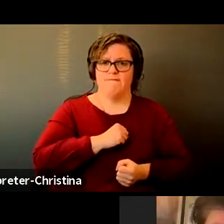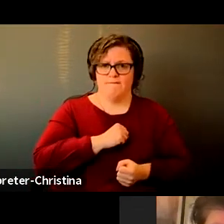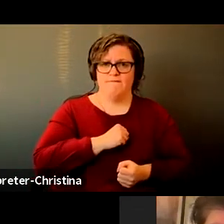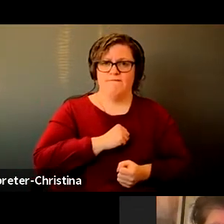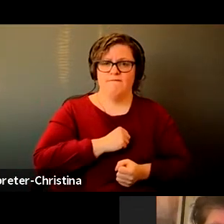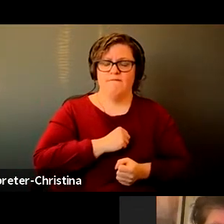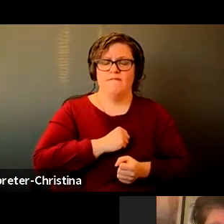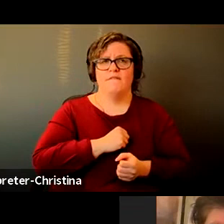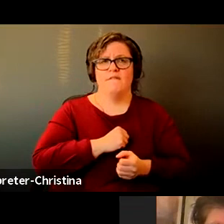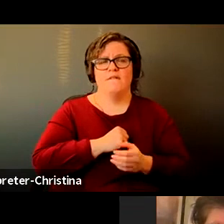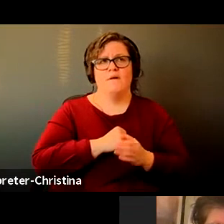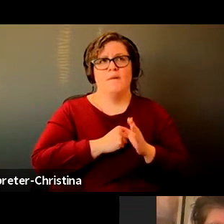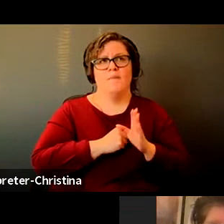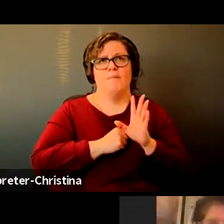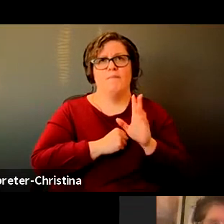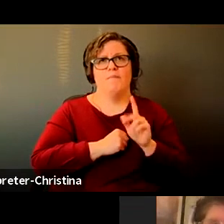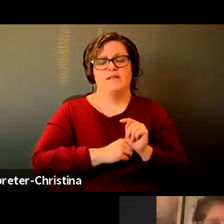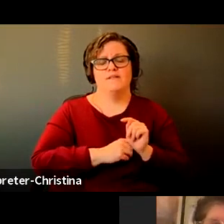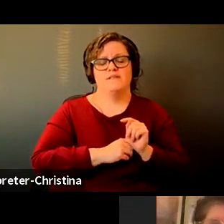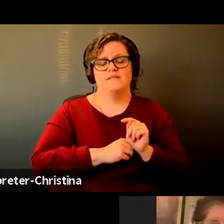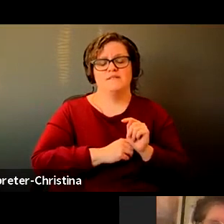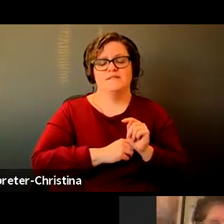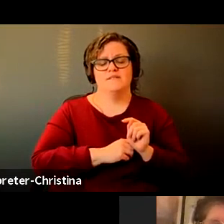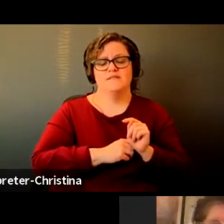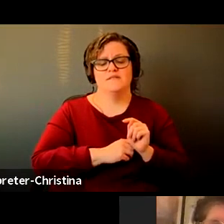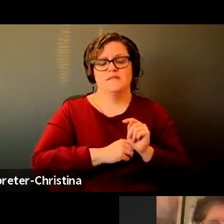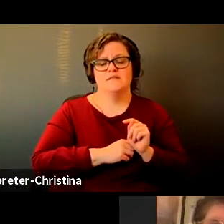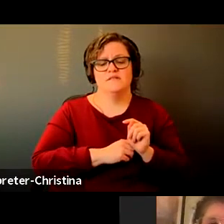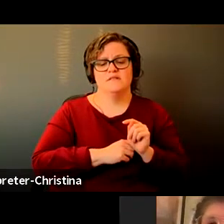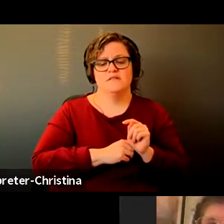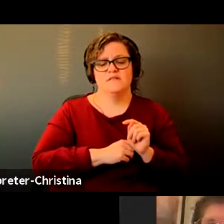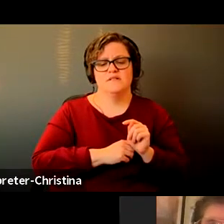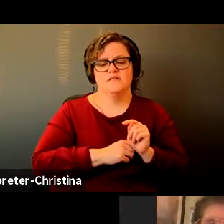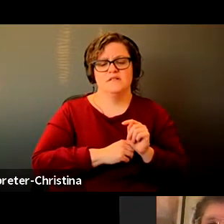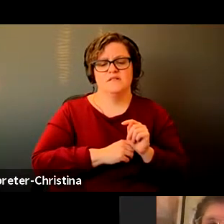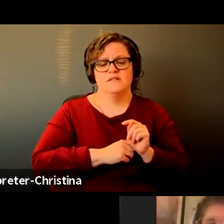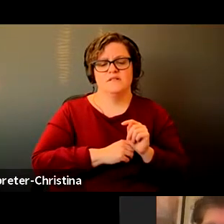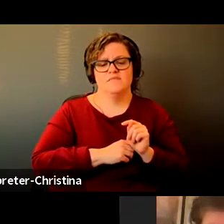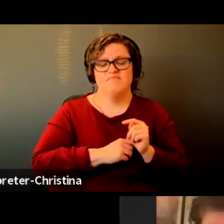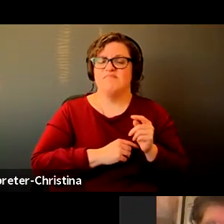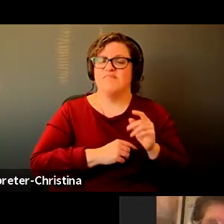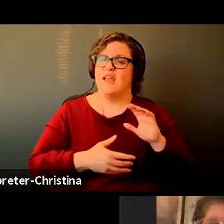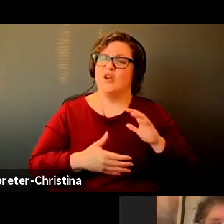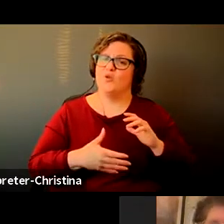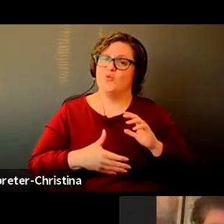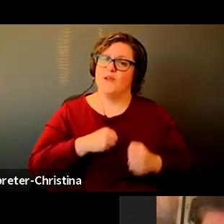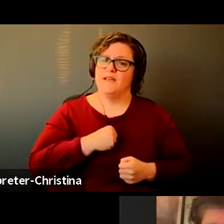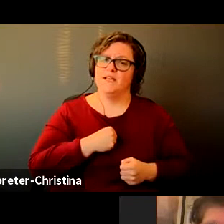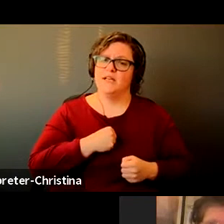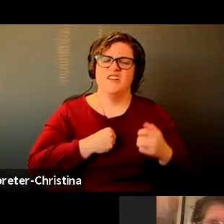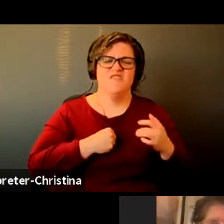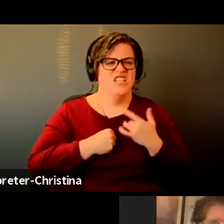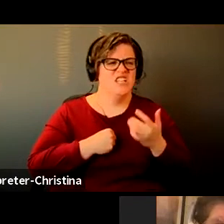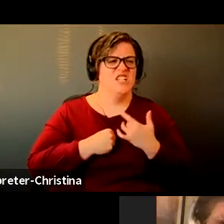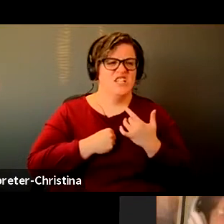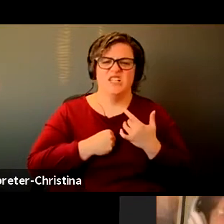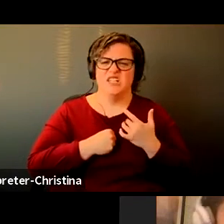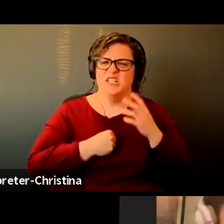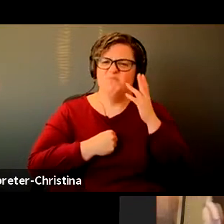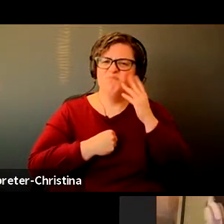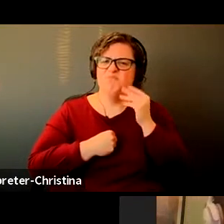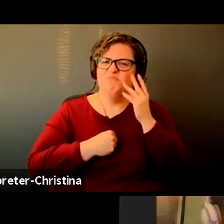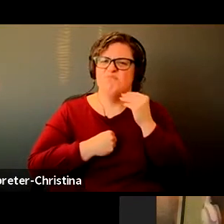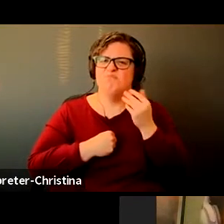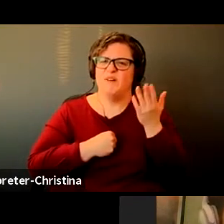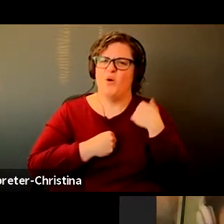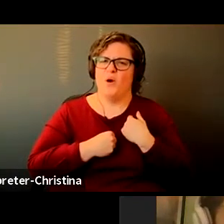something about the grieving that feels deeply familiar. And like there's something about, I can grieve this